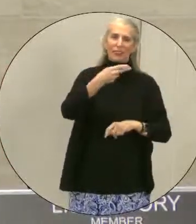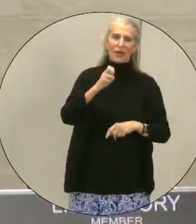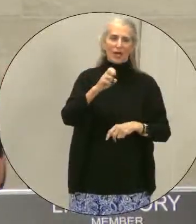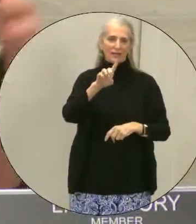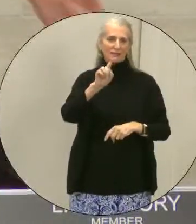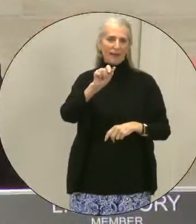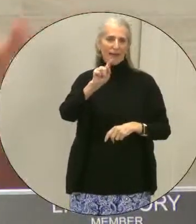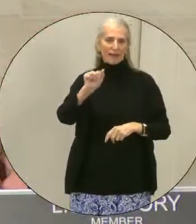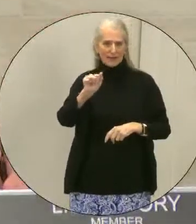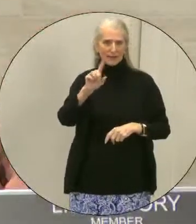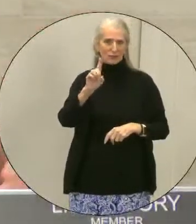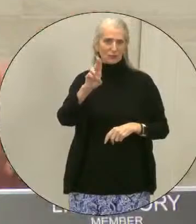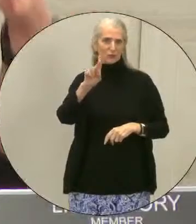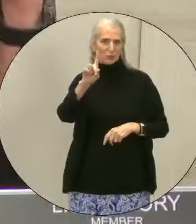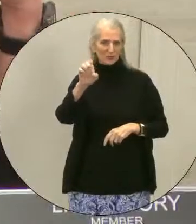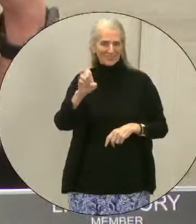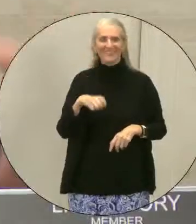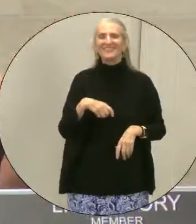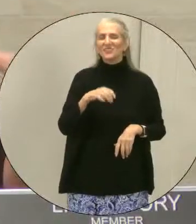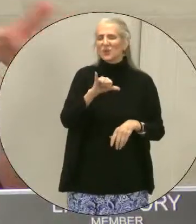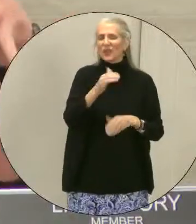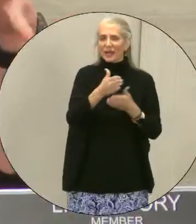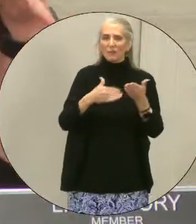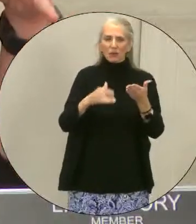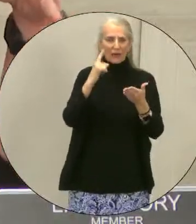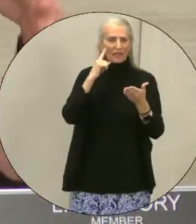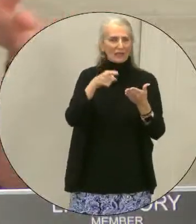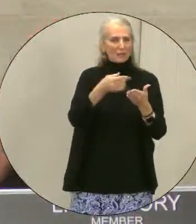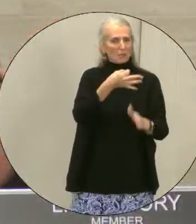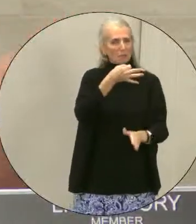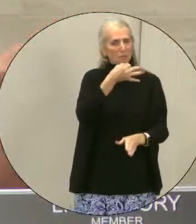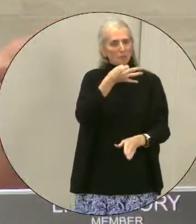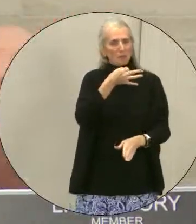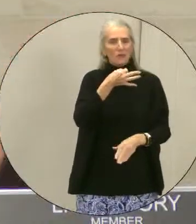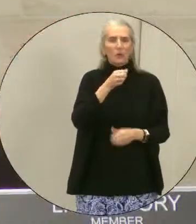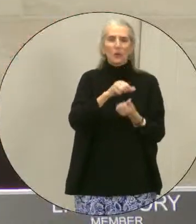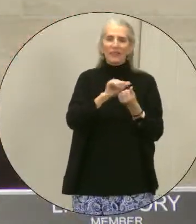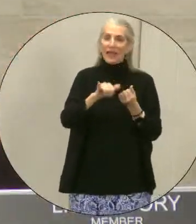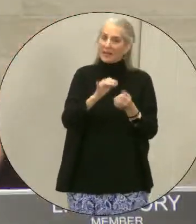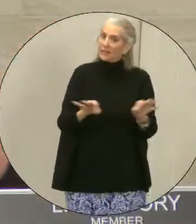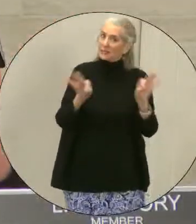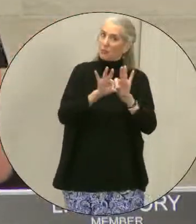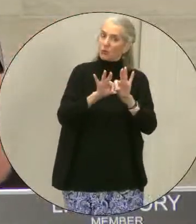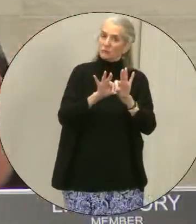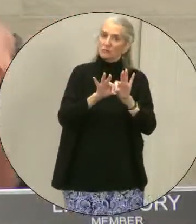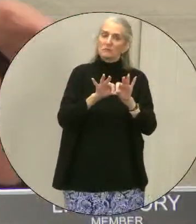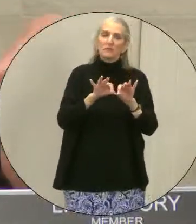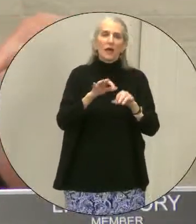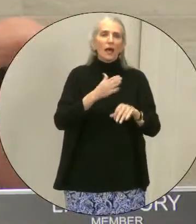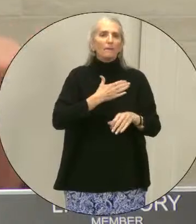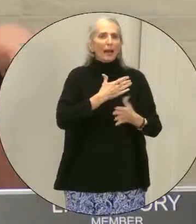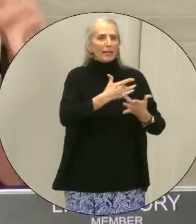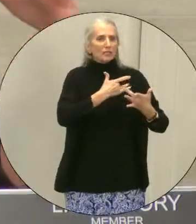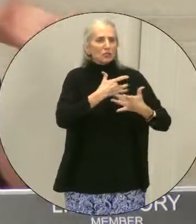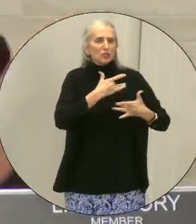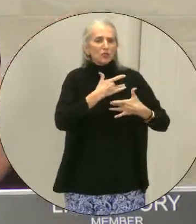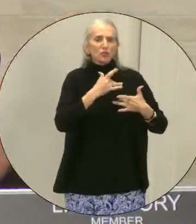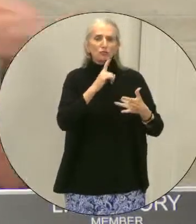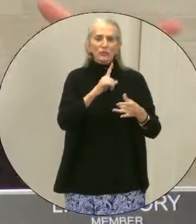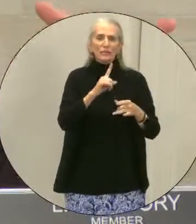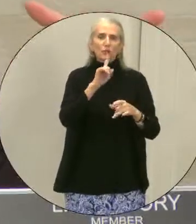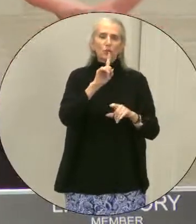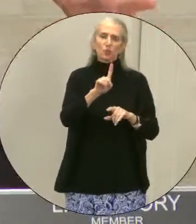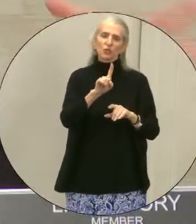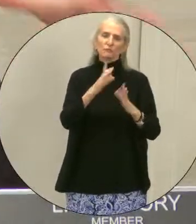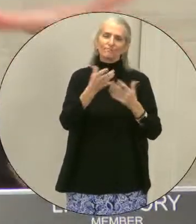So I think, that component of it, he's very skilled. And there's, that's an important part. My concerns really with him were the culture and